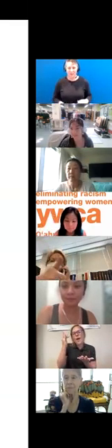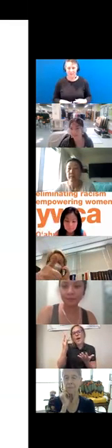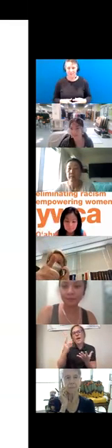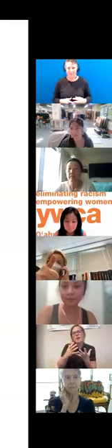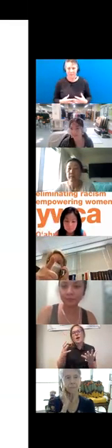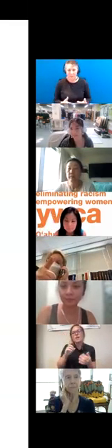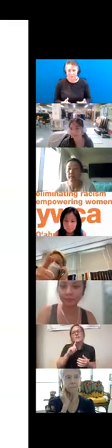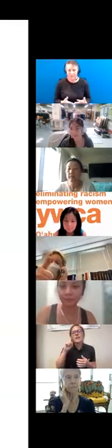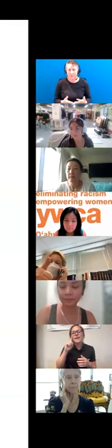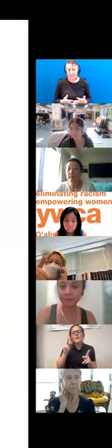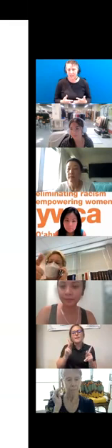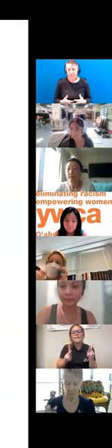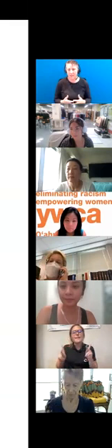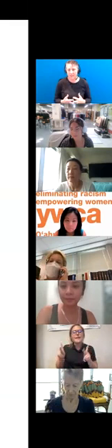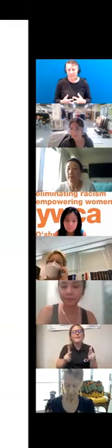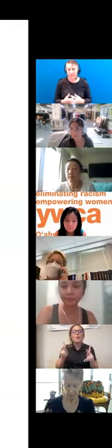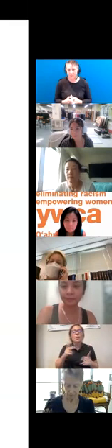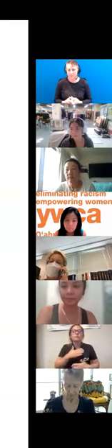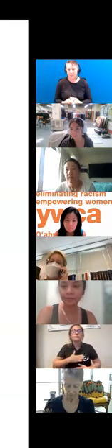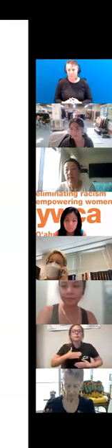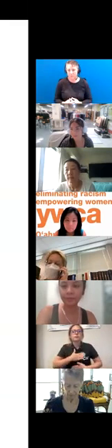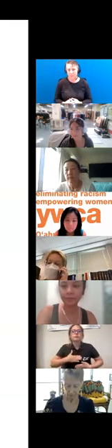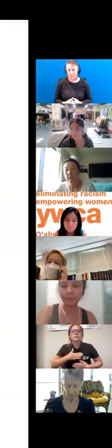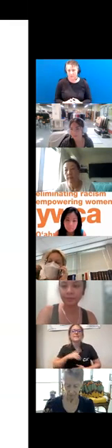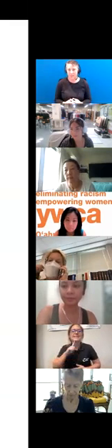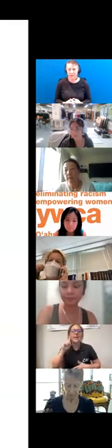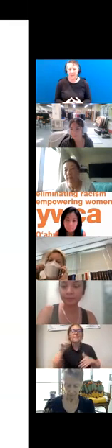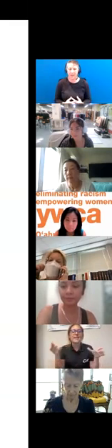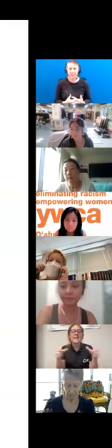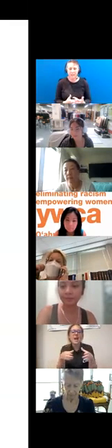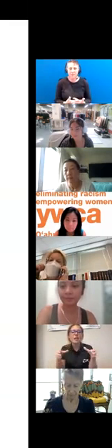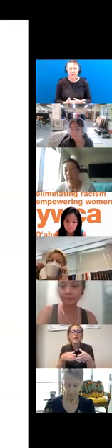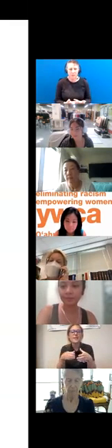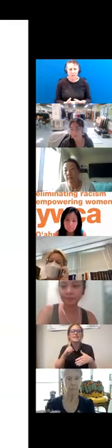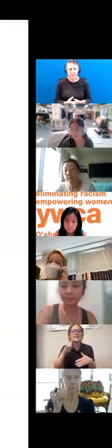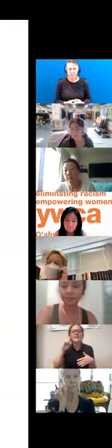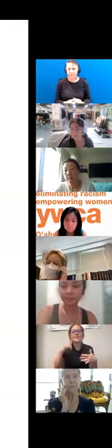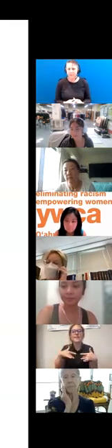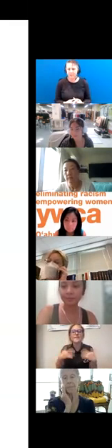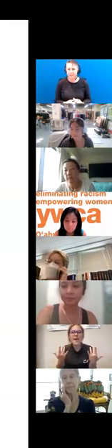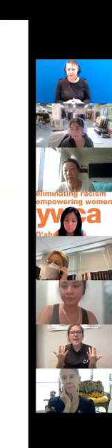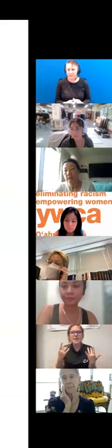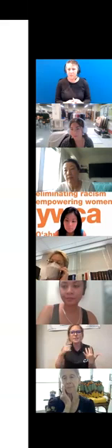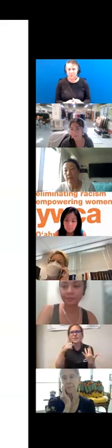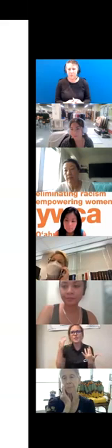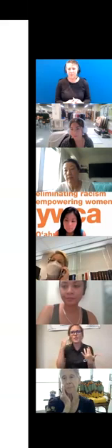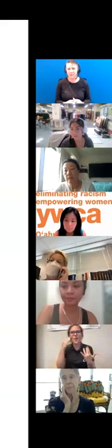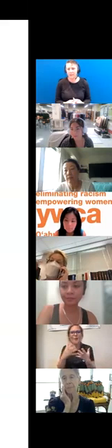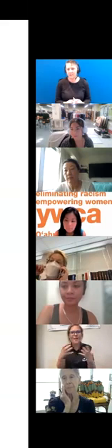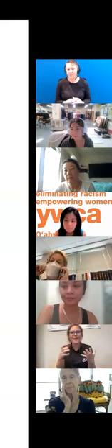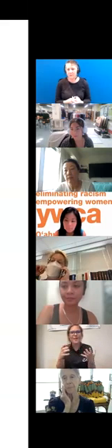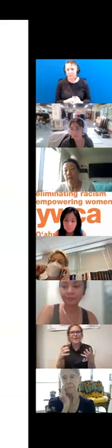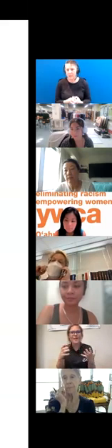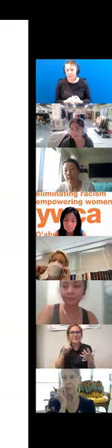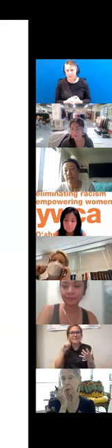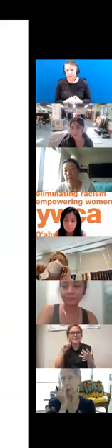So, as I was saying, my anxiety was reduced because of that. And there are a lot of different various environments, social events